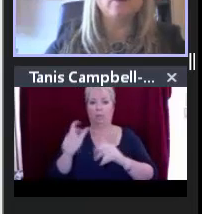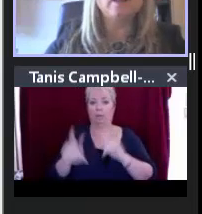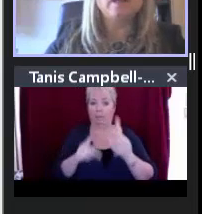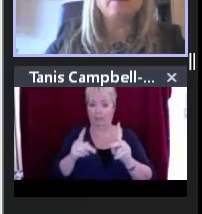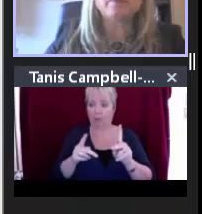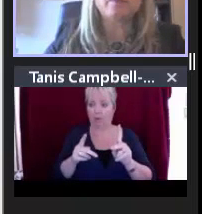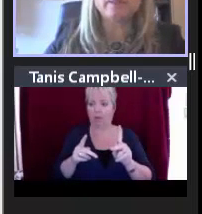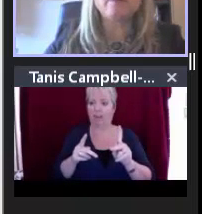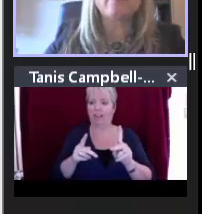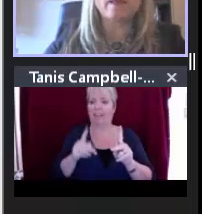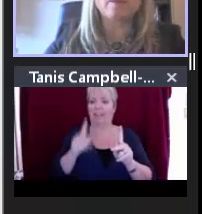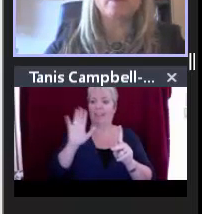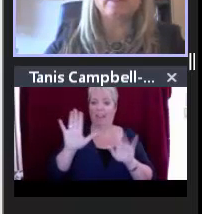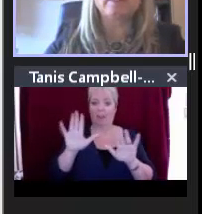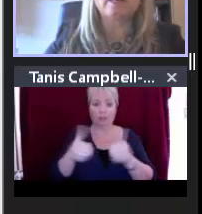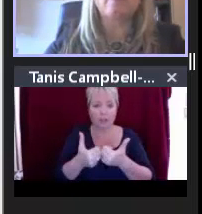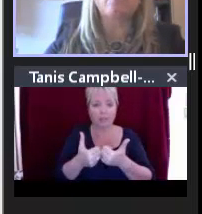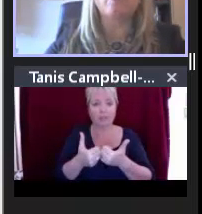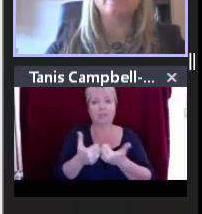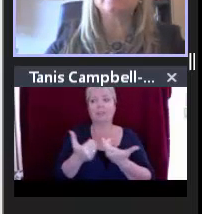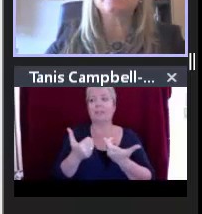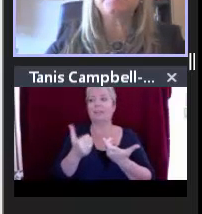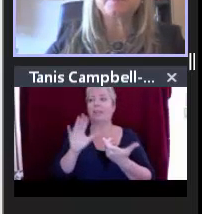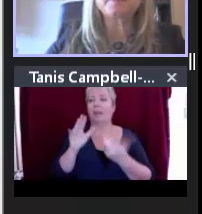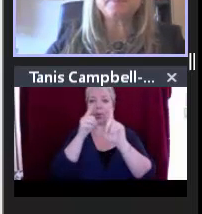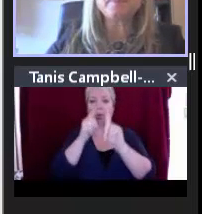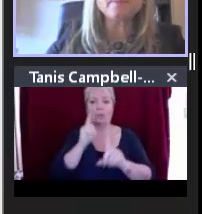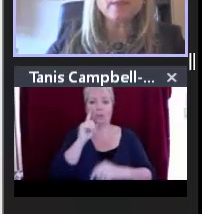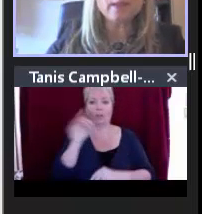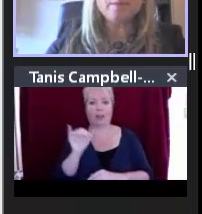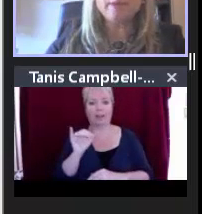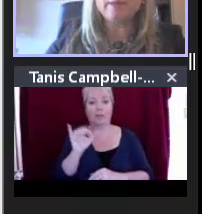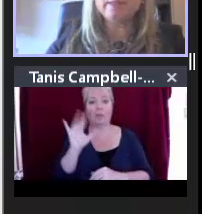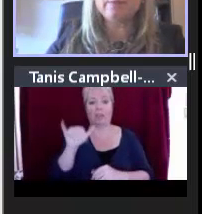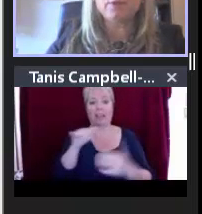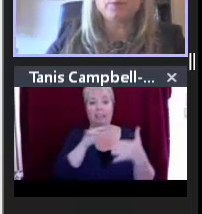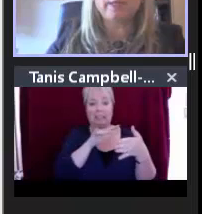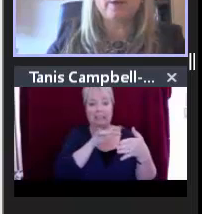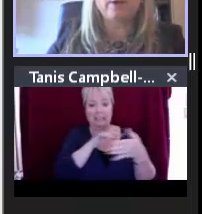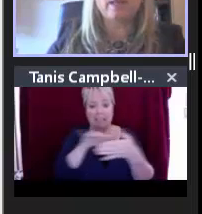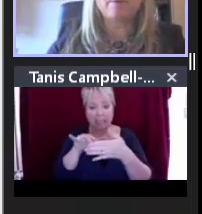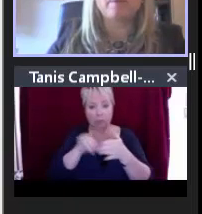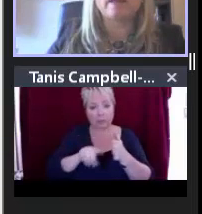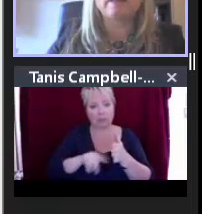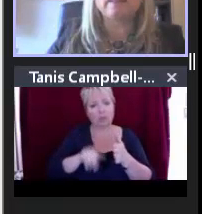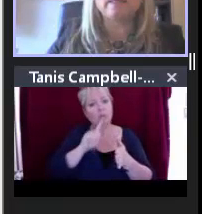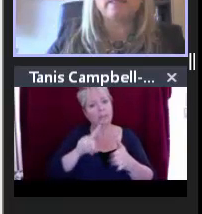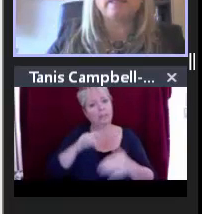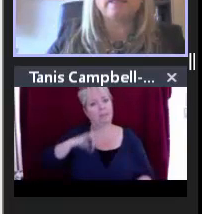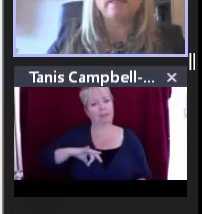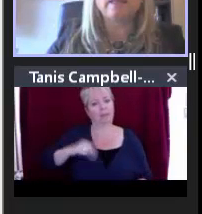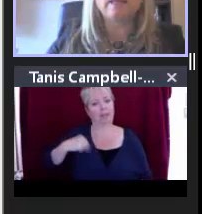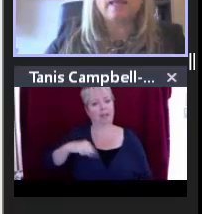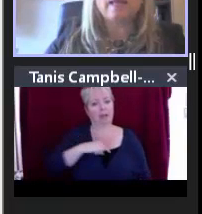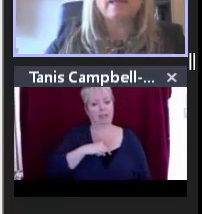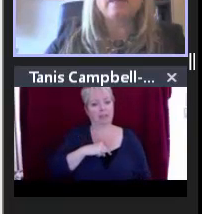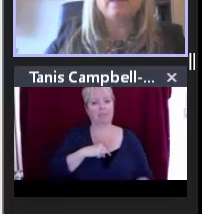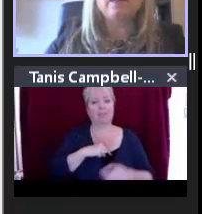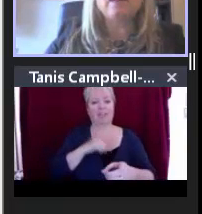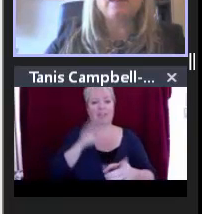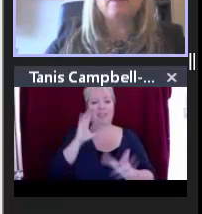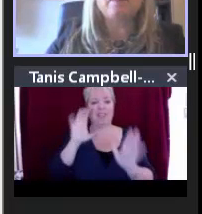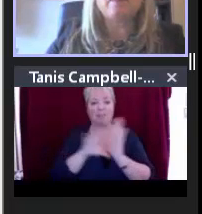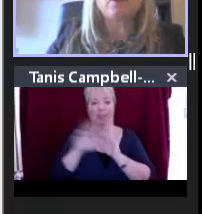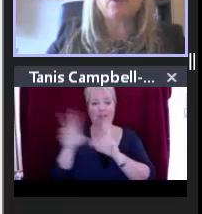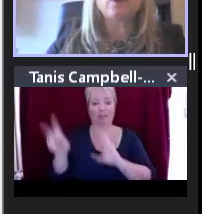done. So it was a really valuable study for us. But this visual here came out of that study,